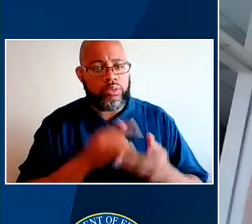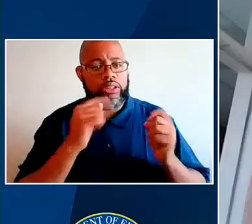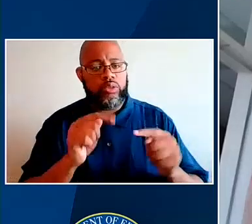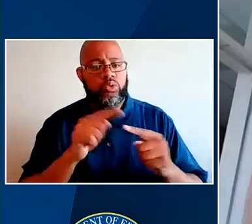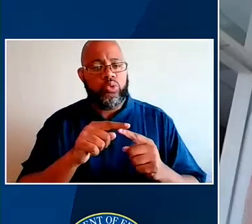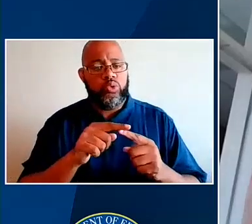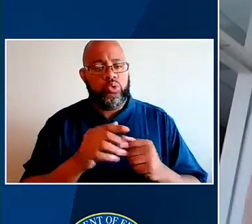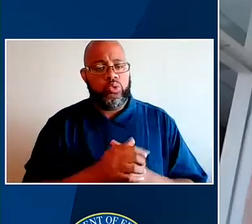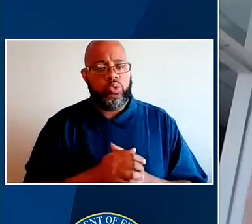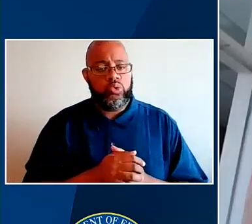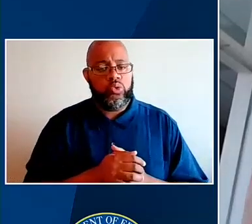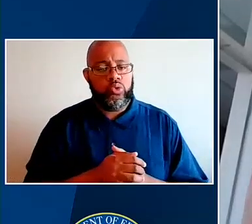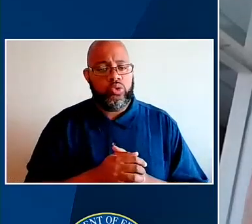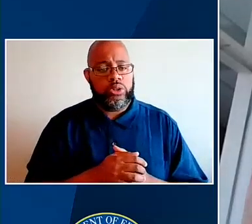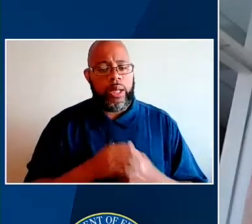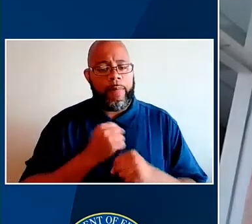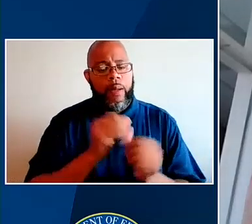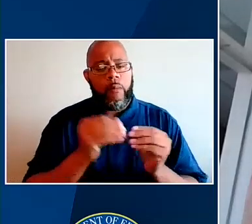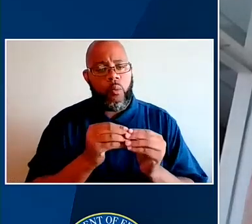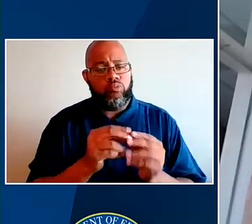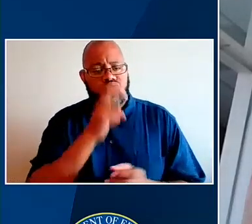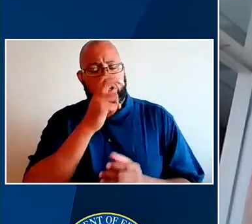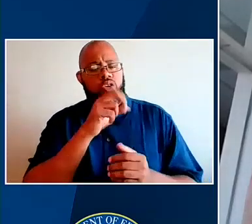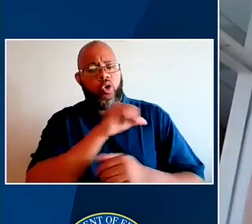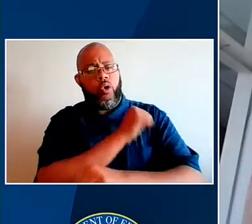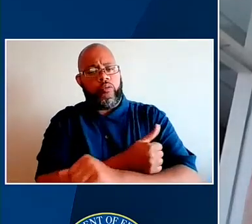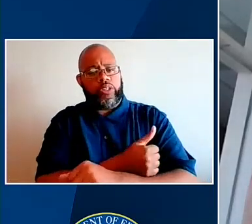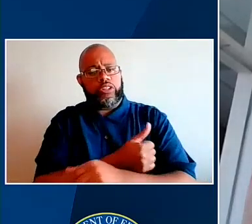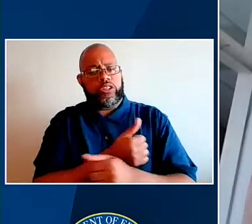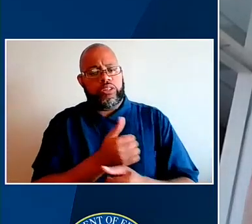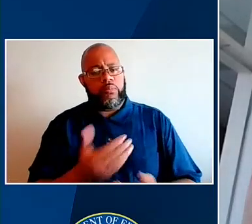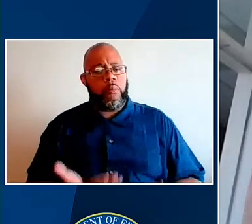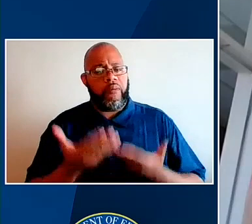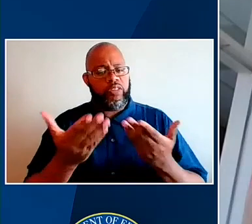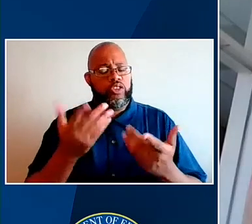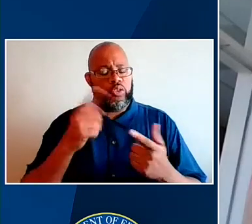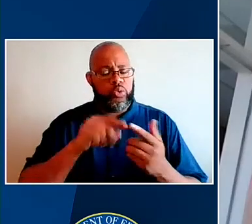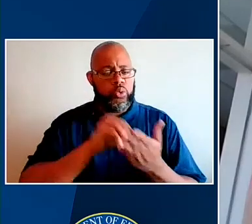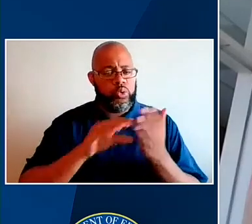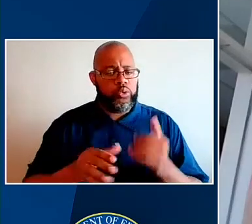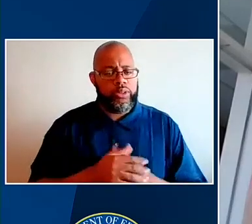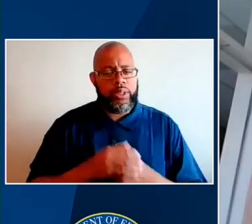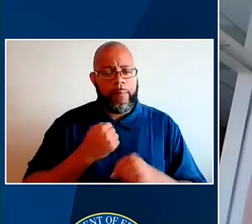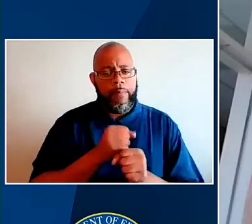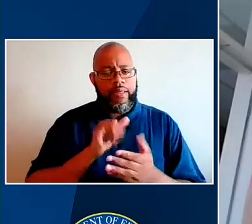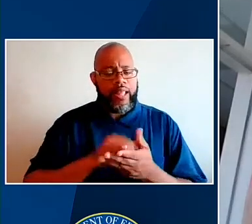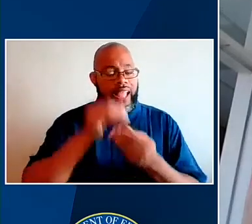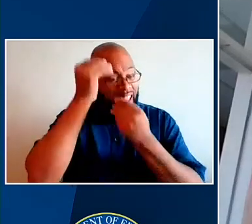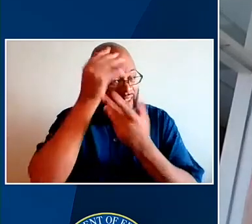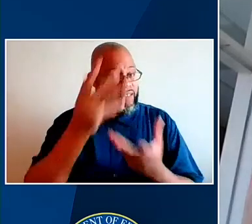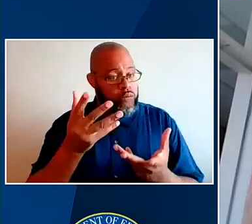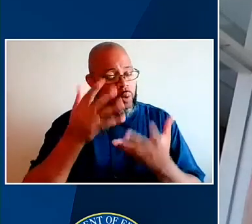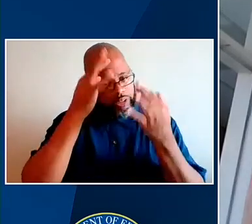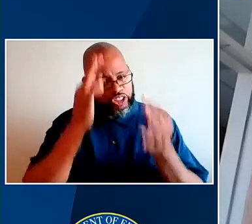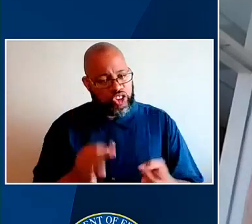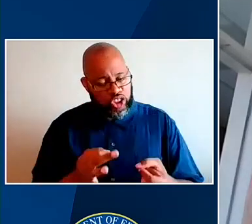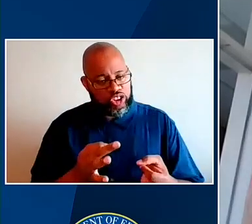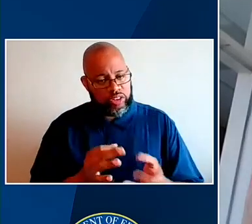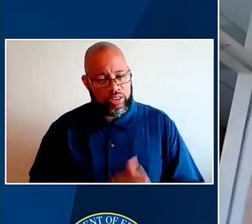to tighten up our authorization provisions to assist the students in making informed decisions on